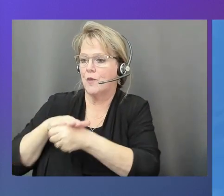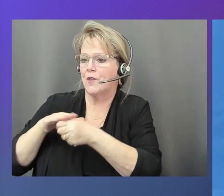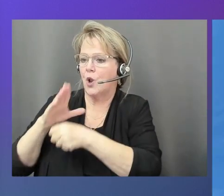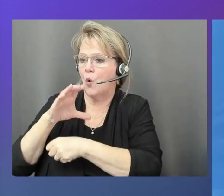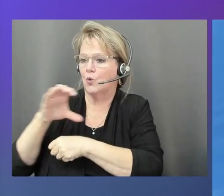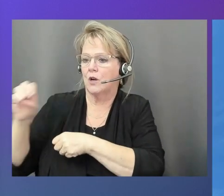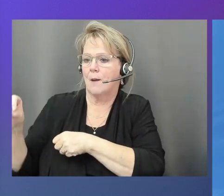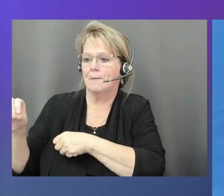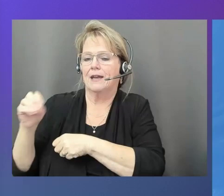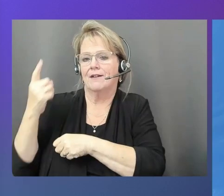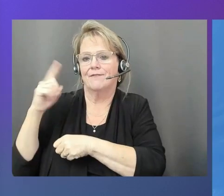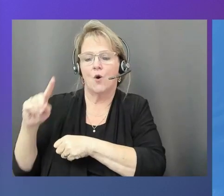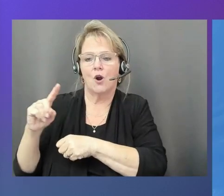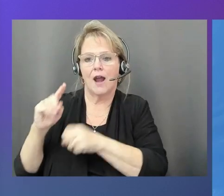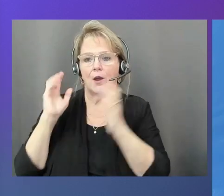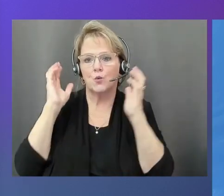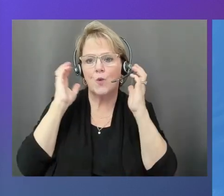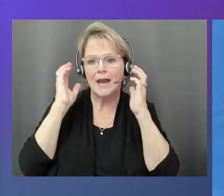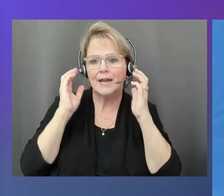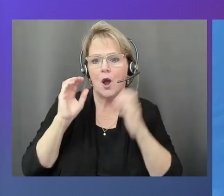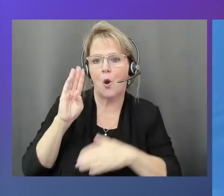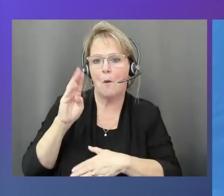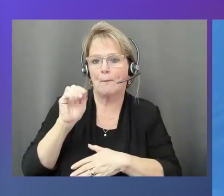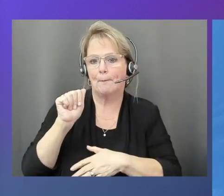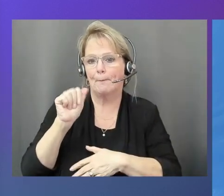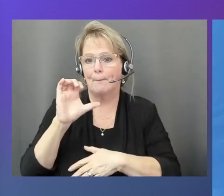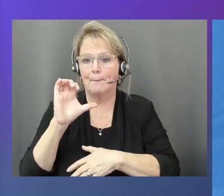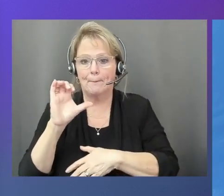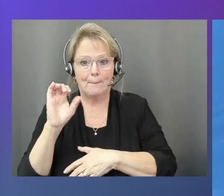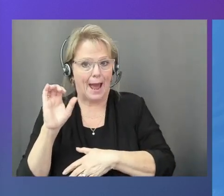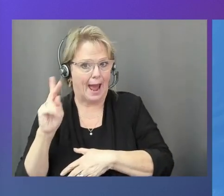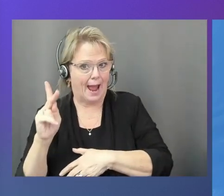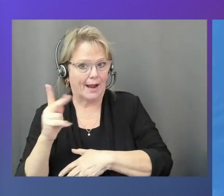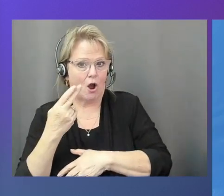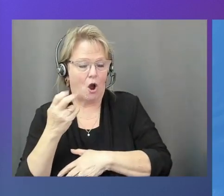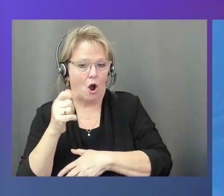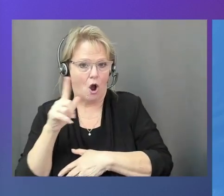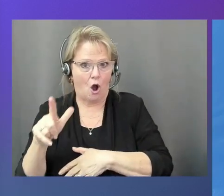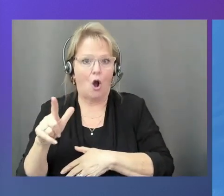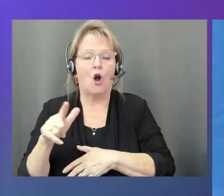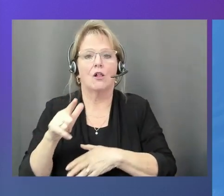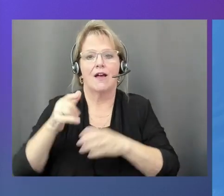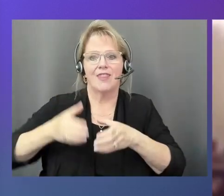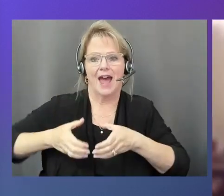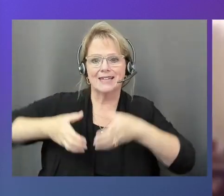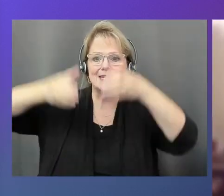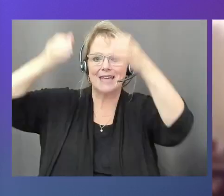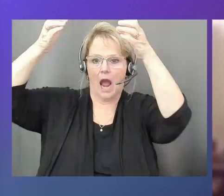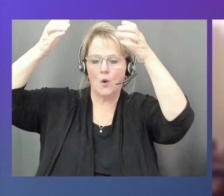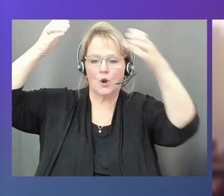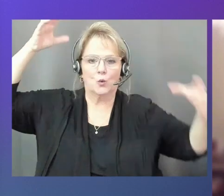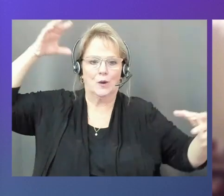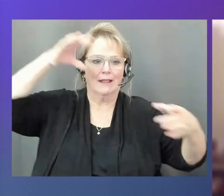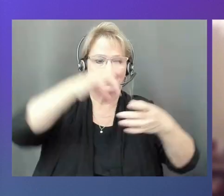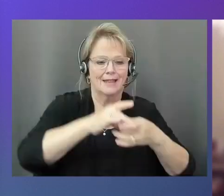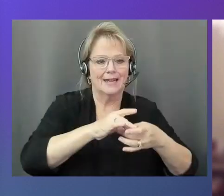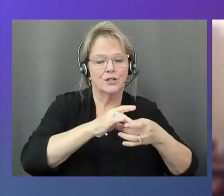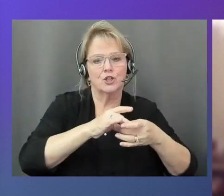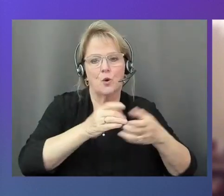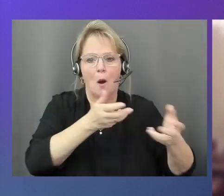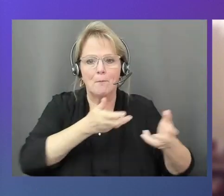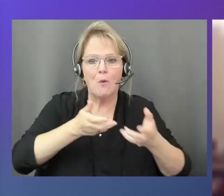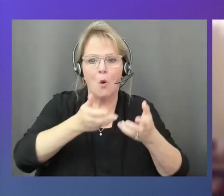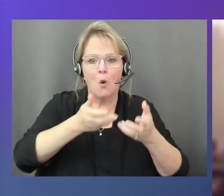backhaul to a permanent tower on site. We then linked that tower to a portable 80-foot tower, which served as our